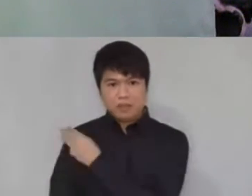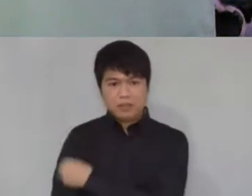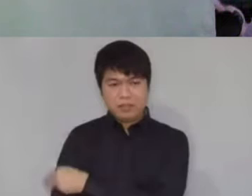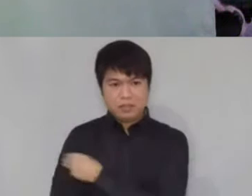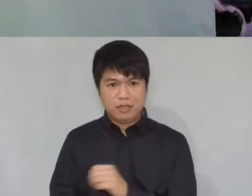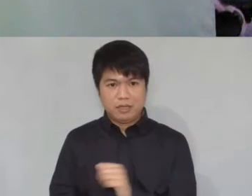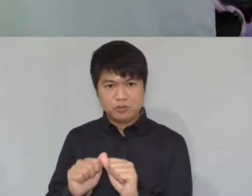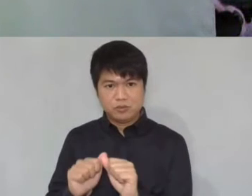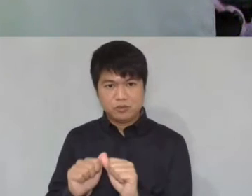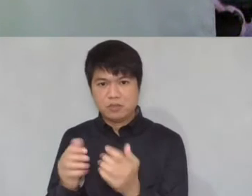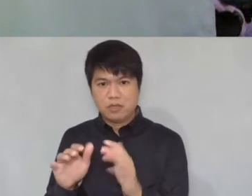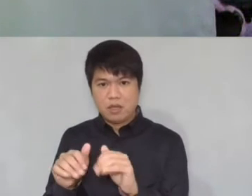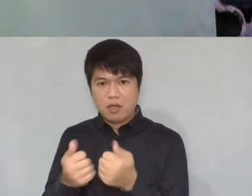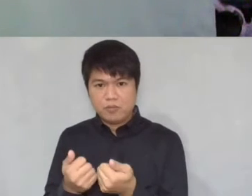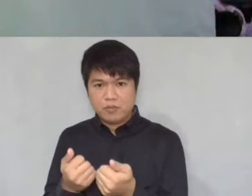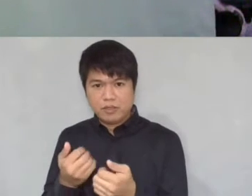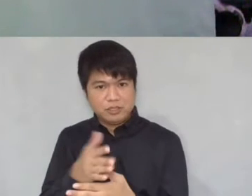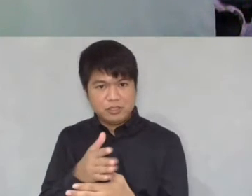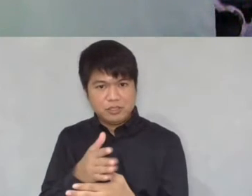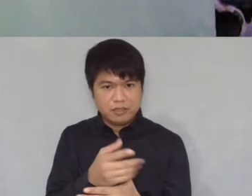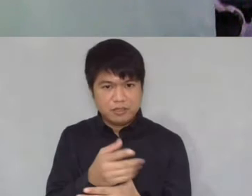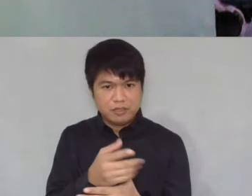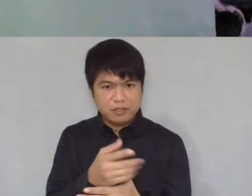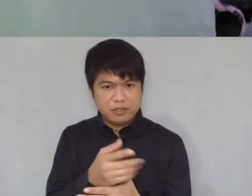Association. How do I share it?